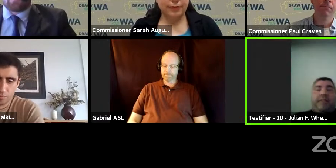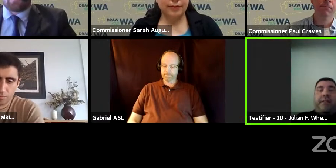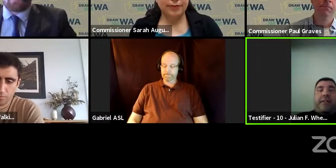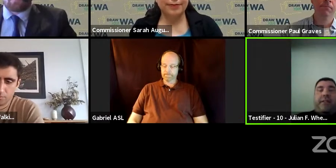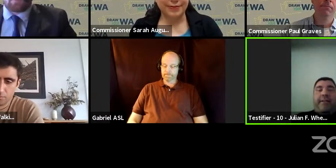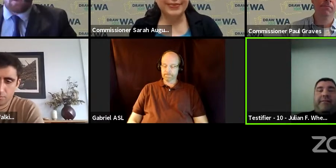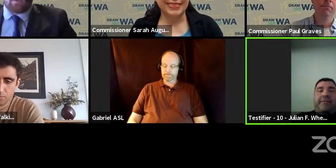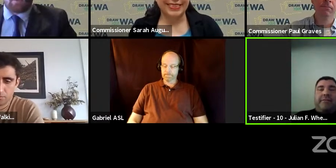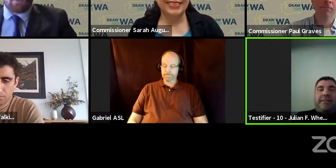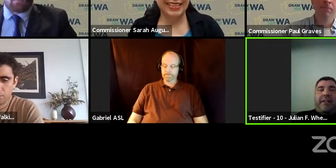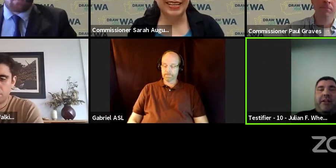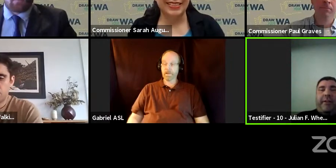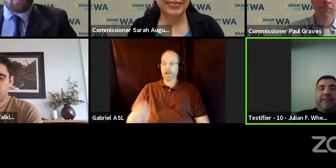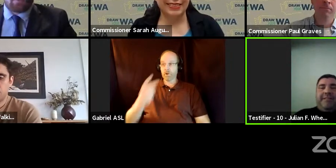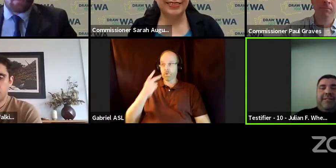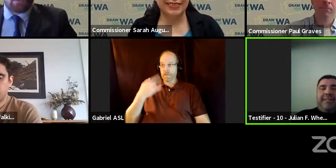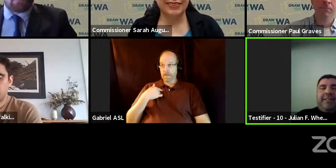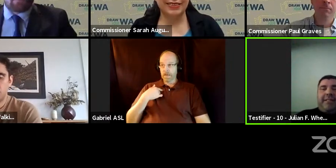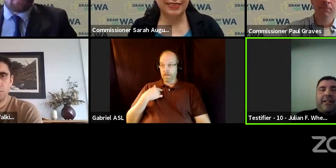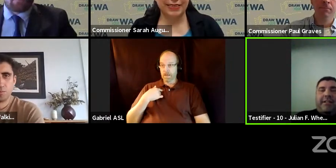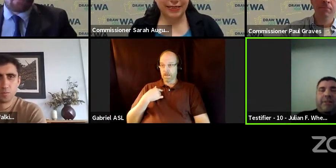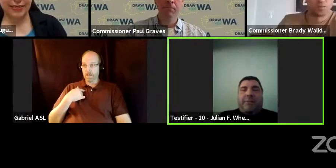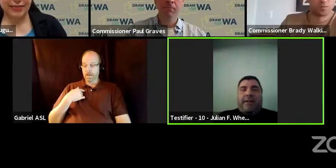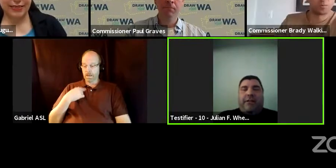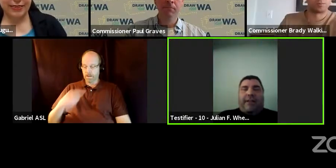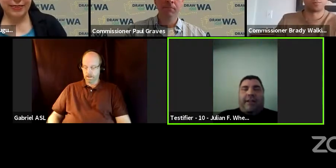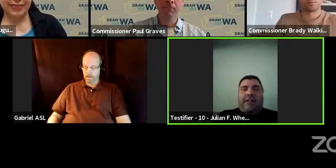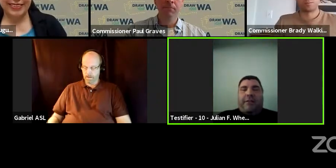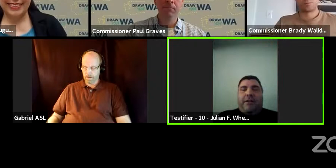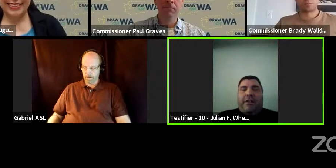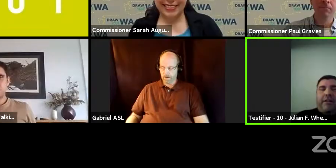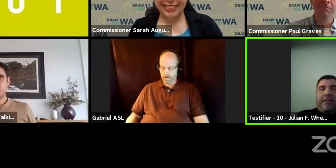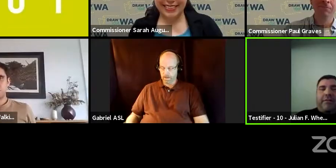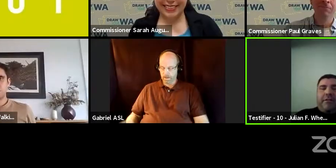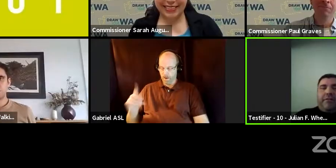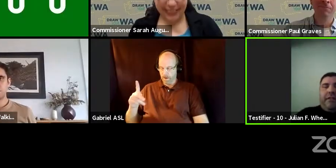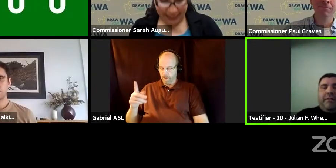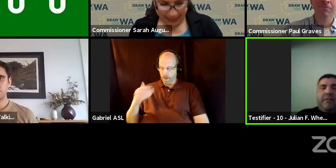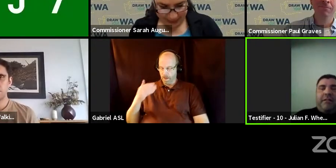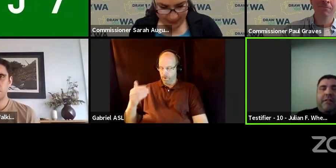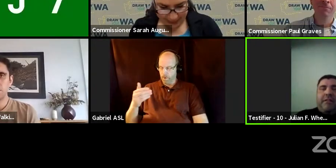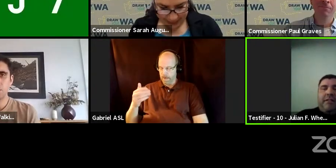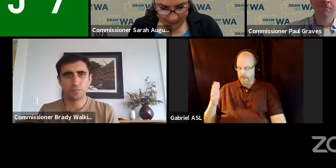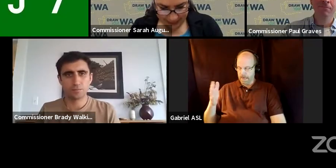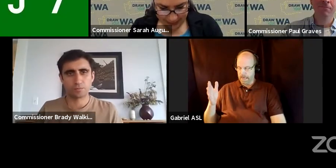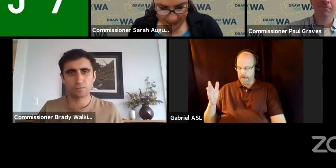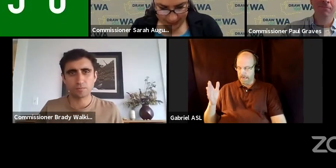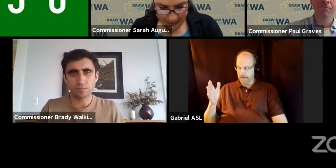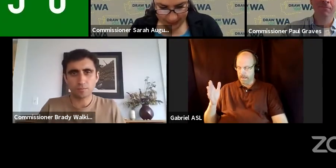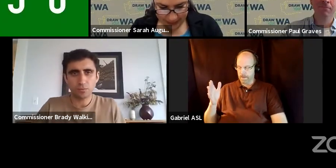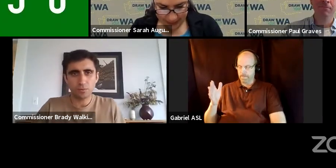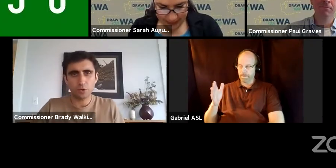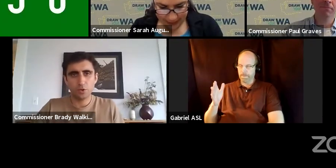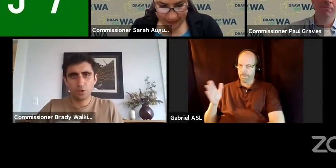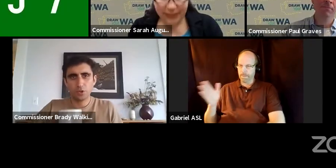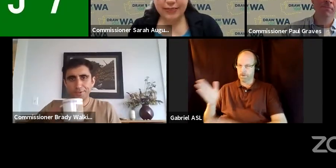Can you see me? I Can you hear can. me? Please begin. Oh, that's too bad. Okay, I'm gonna go ahead and shift over here.